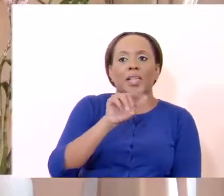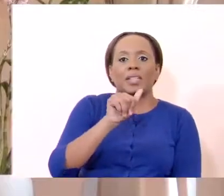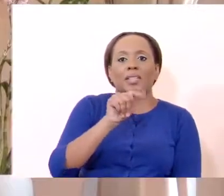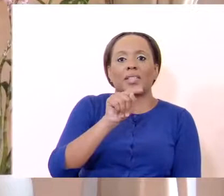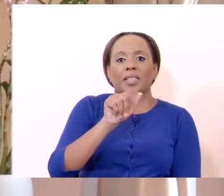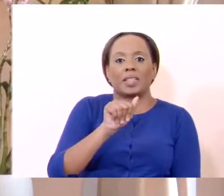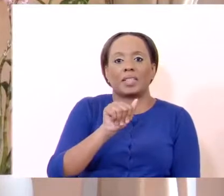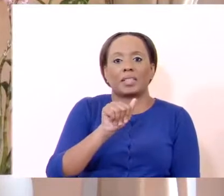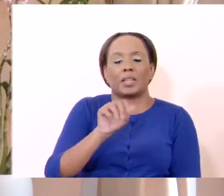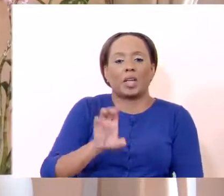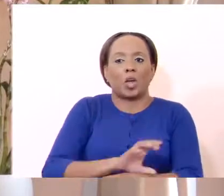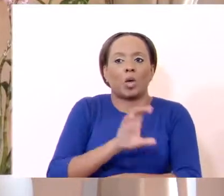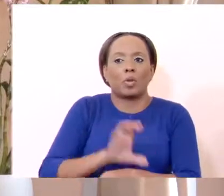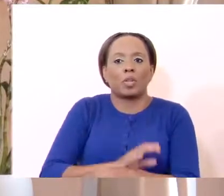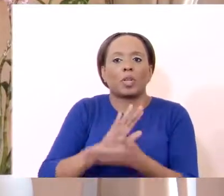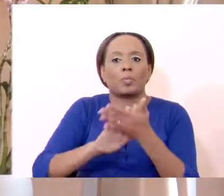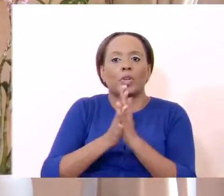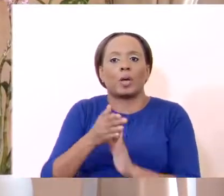But I